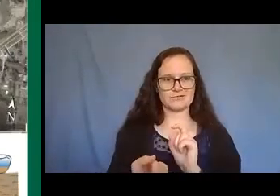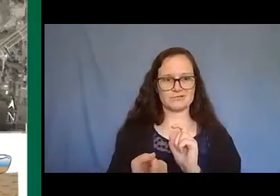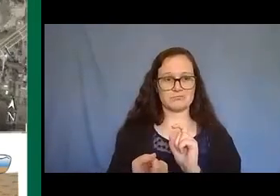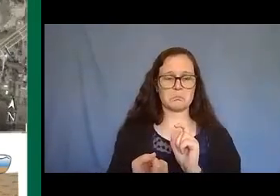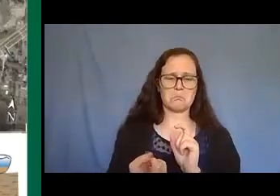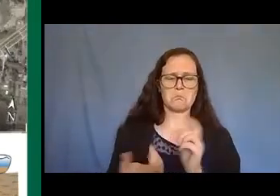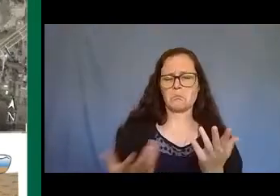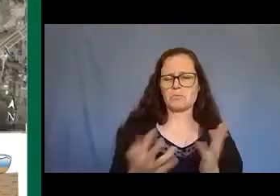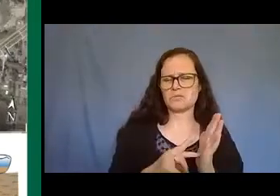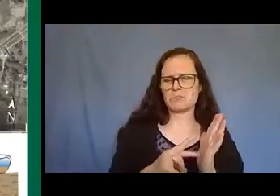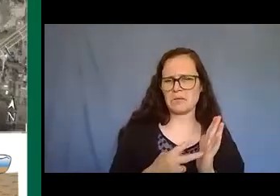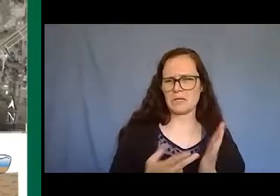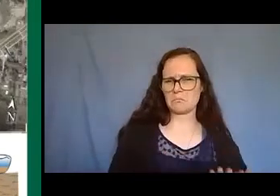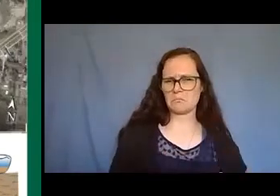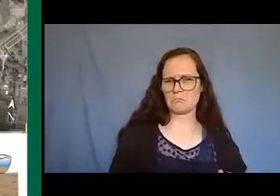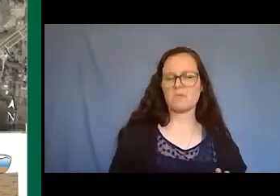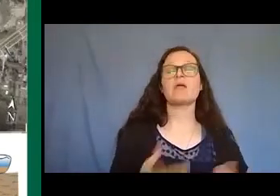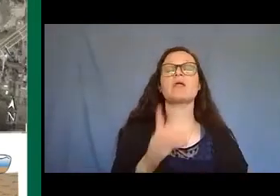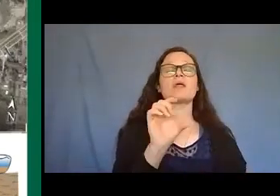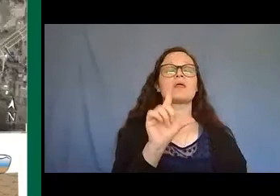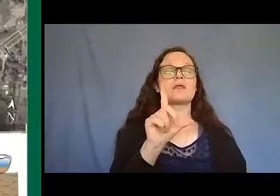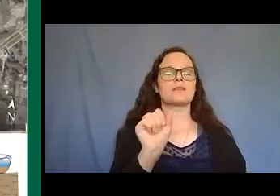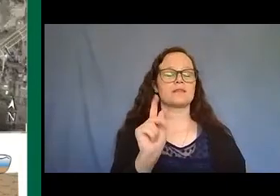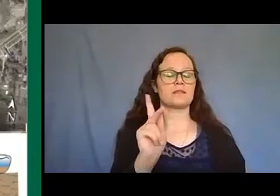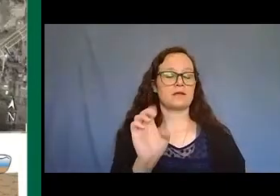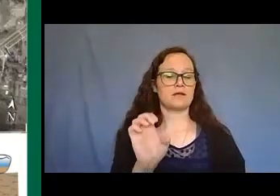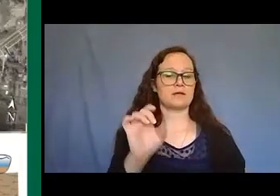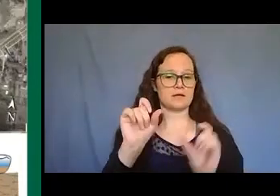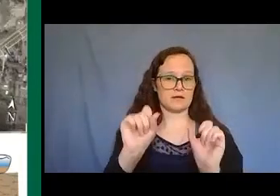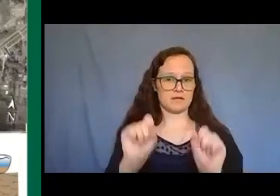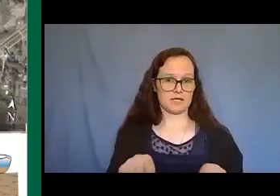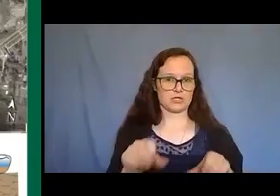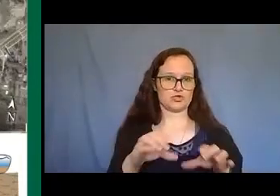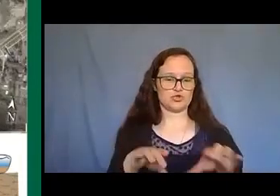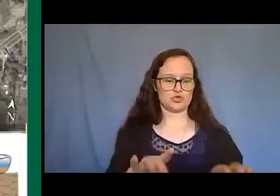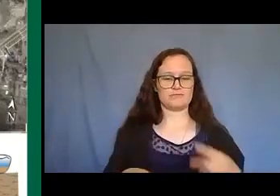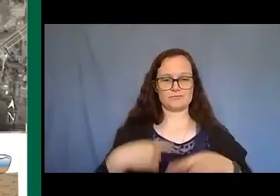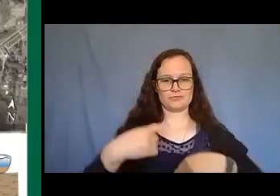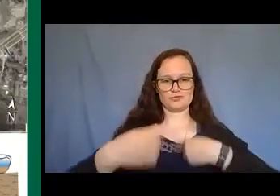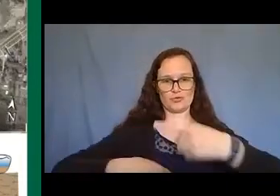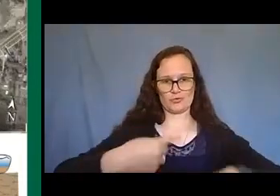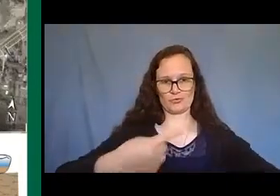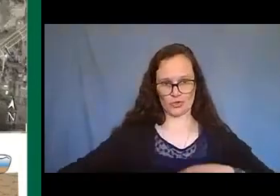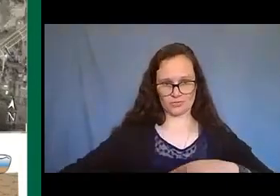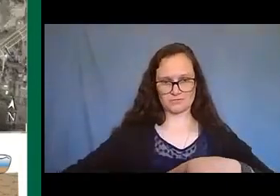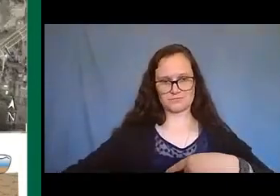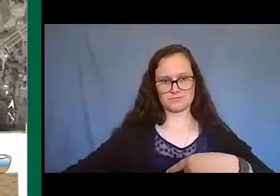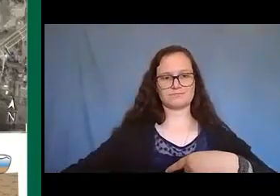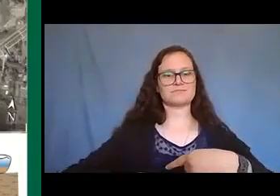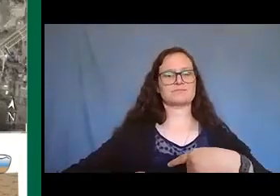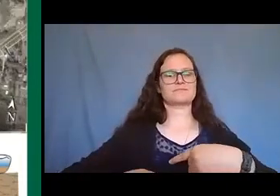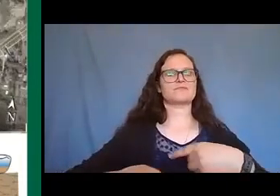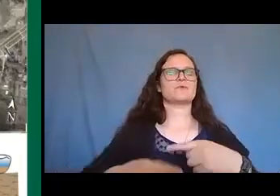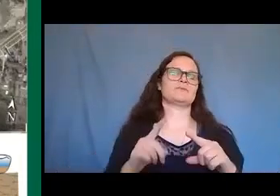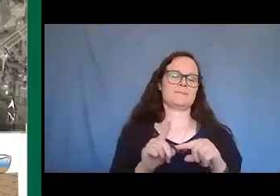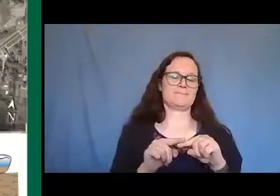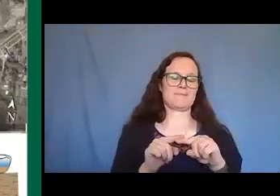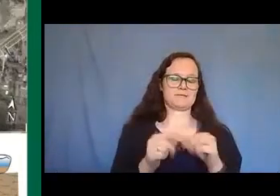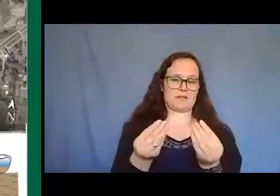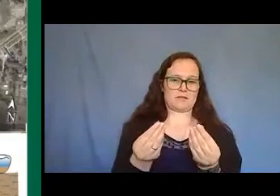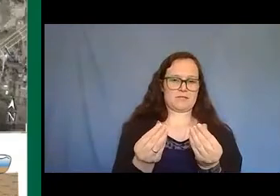that this lake has the potential to do what's called a turnover, which could potentially affect how sediments are deposited.